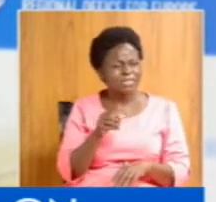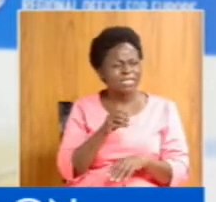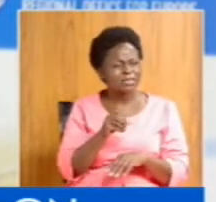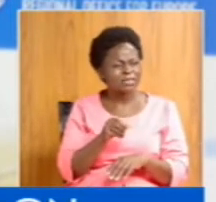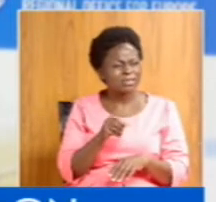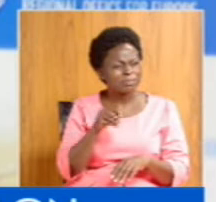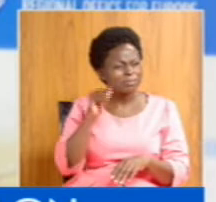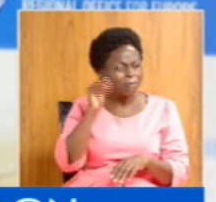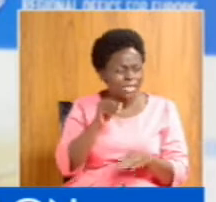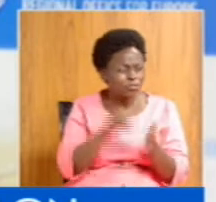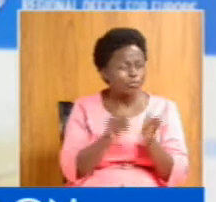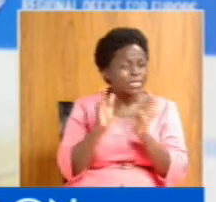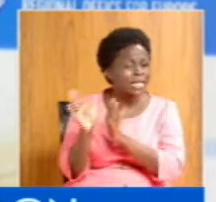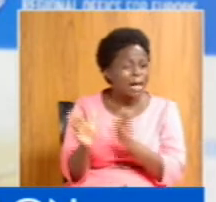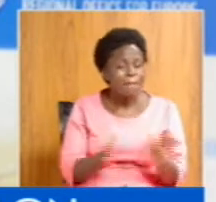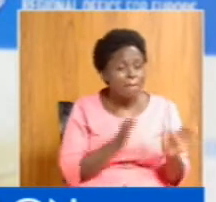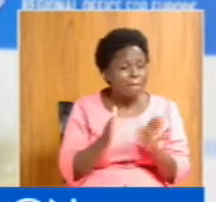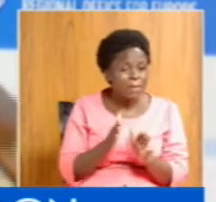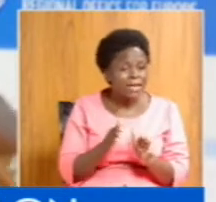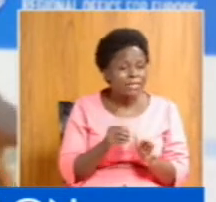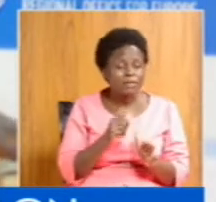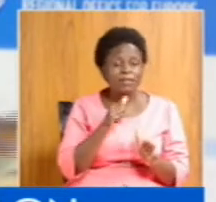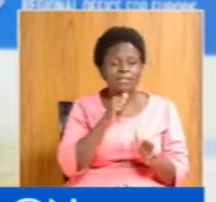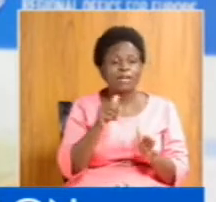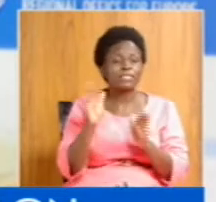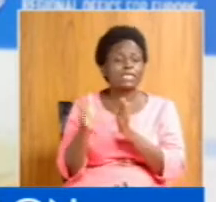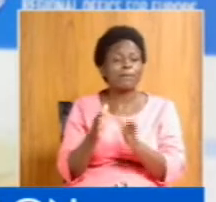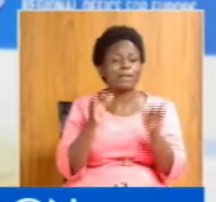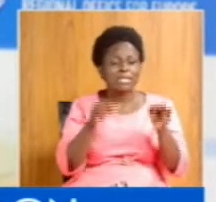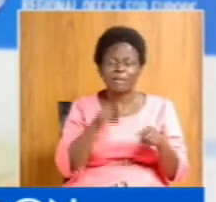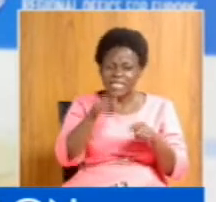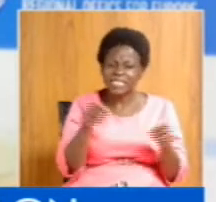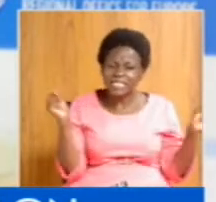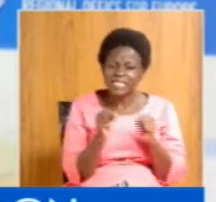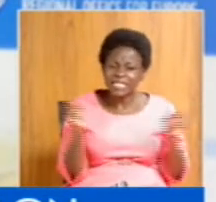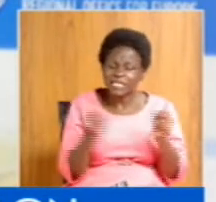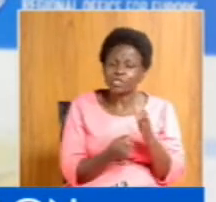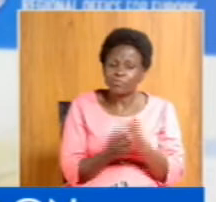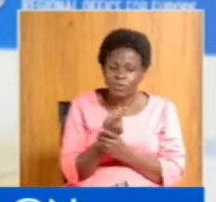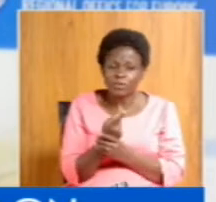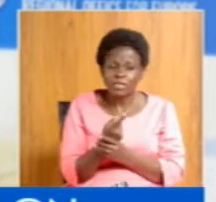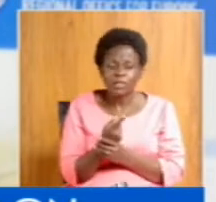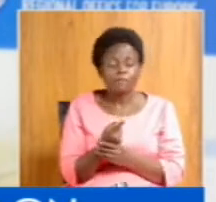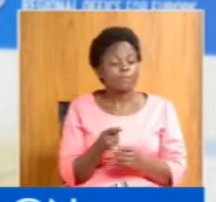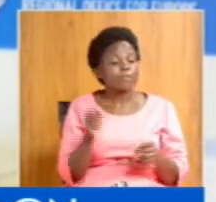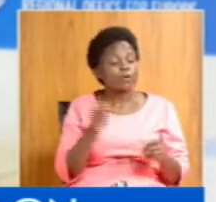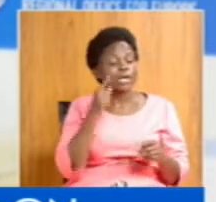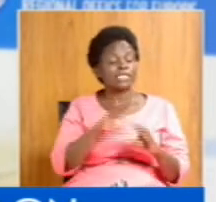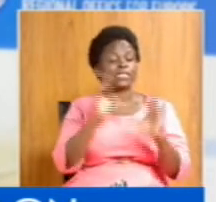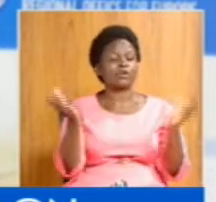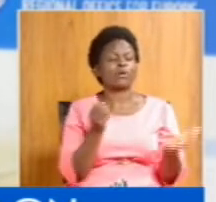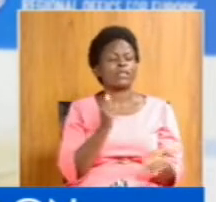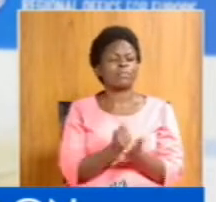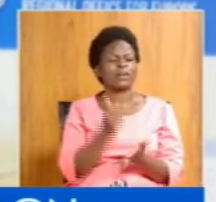you're not implementing strategic plans there was already a planned thing this is a pandemic and and you can go as well look at the World